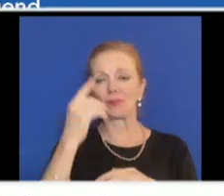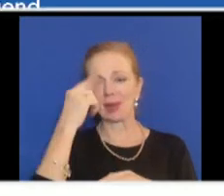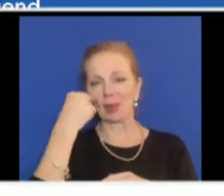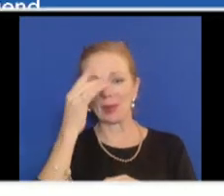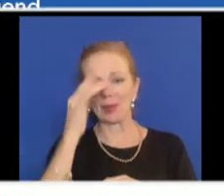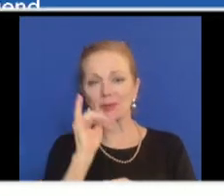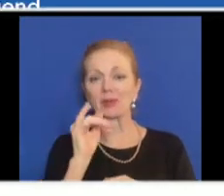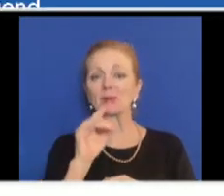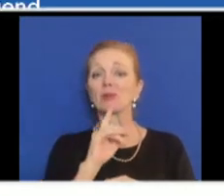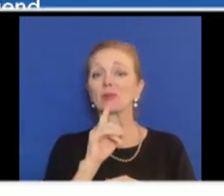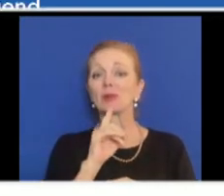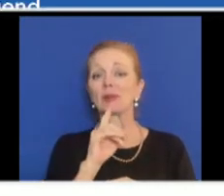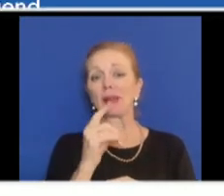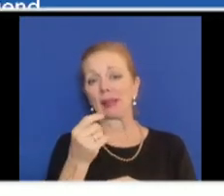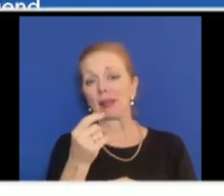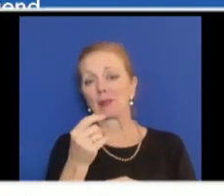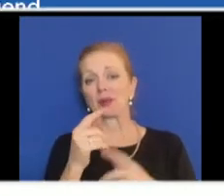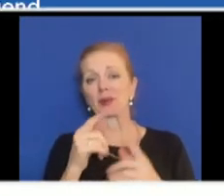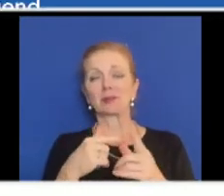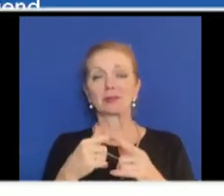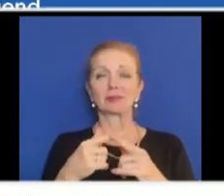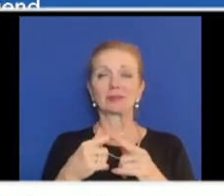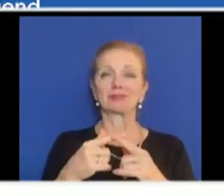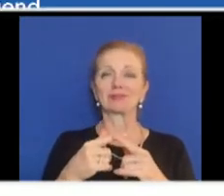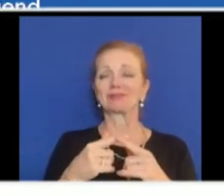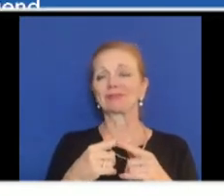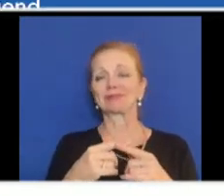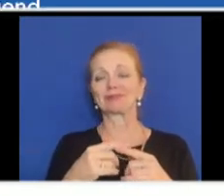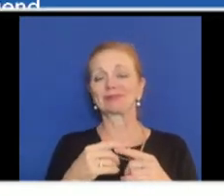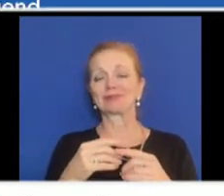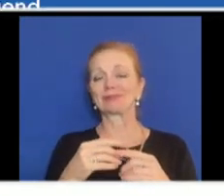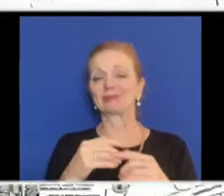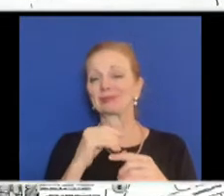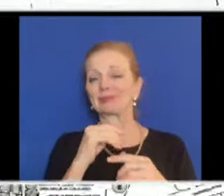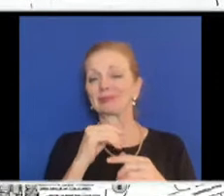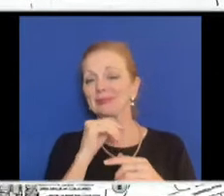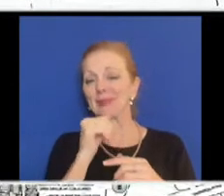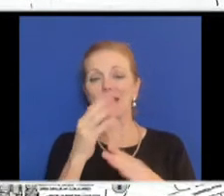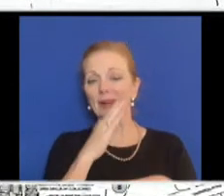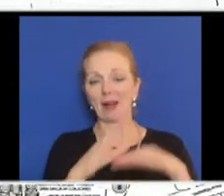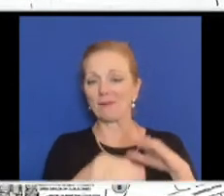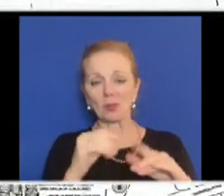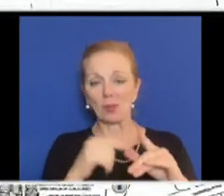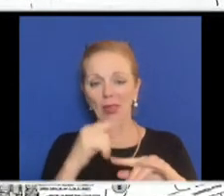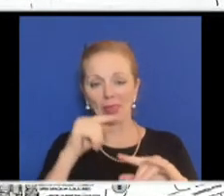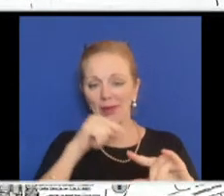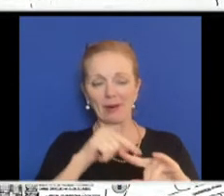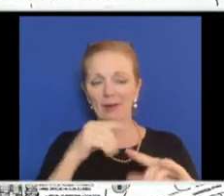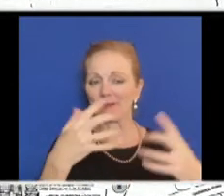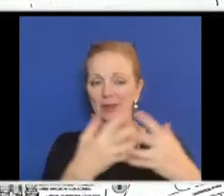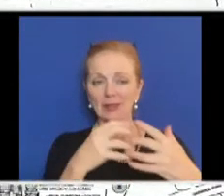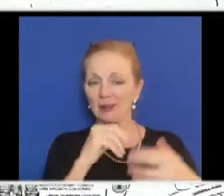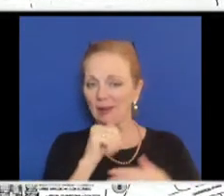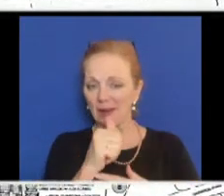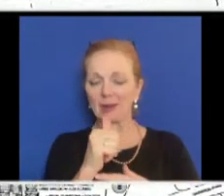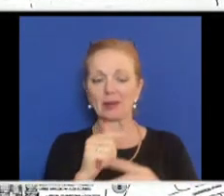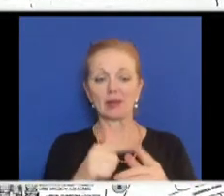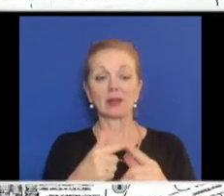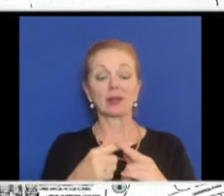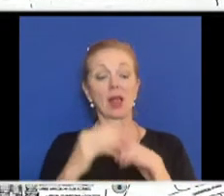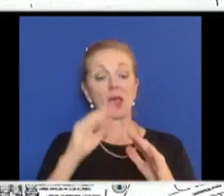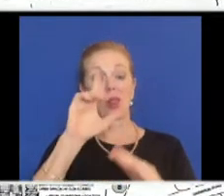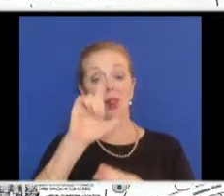we're a little of a bit of a fish out of the water with this very low density recommendation so we do have a fairly low density product type now